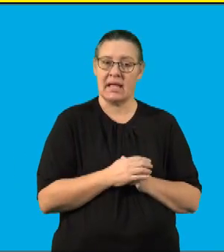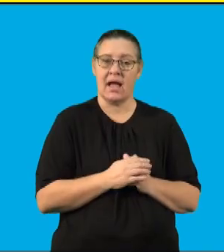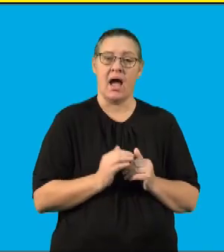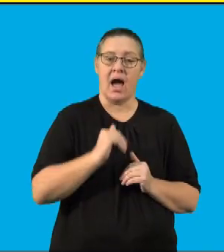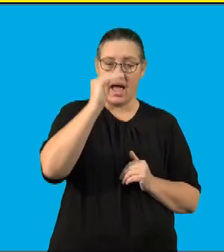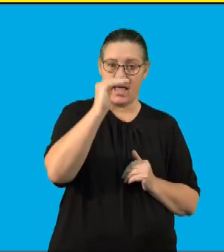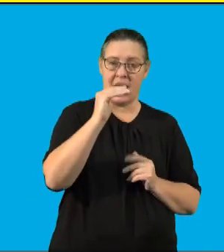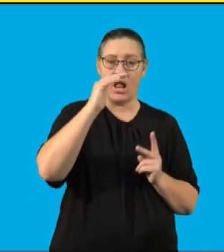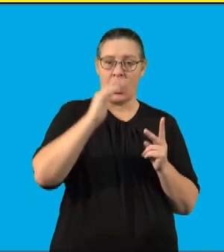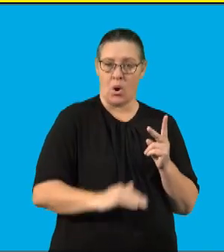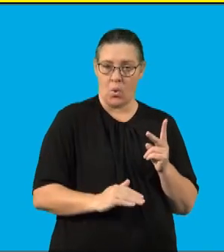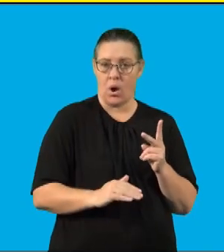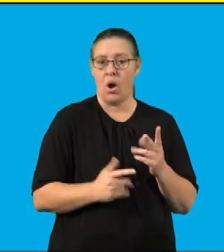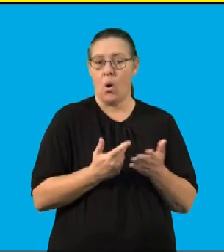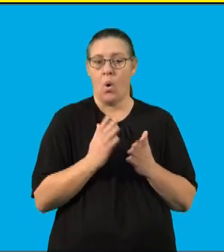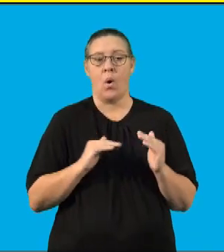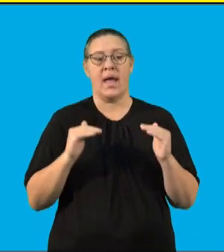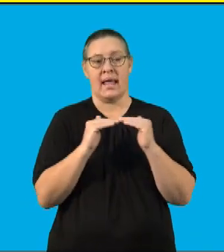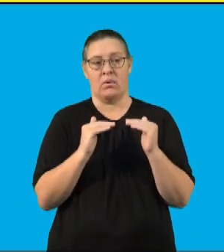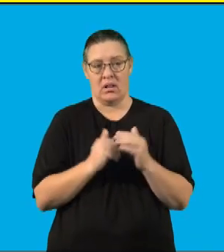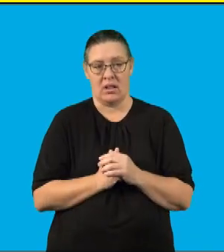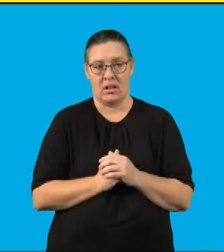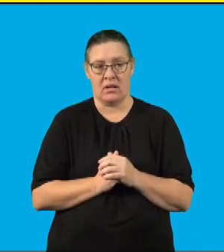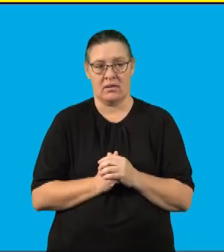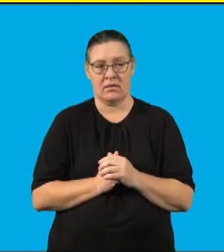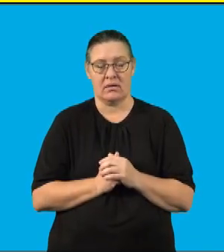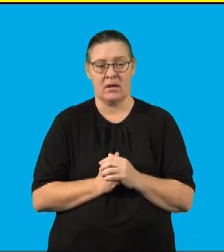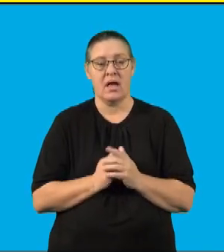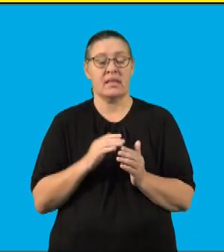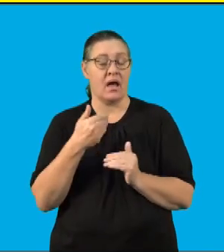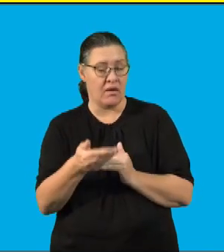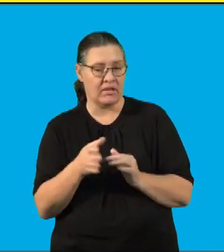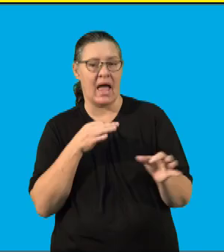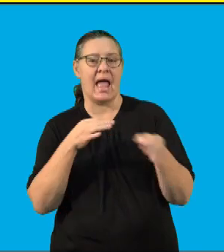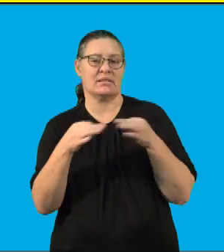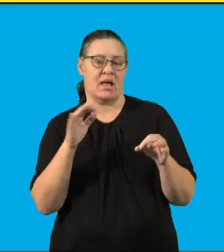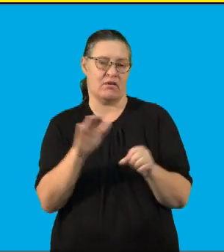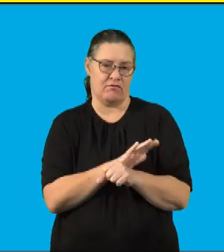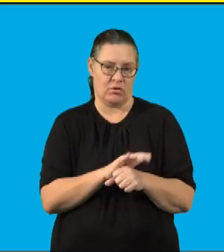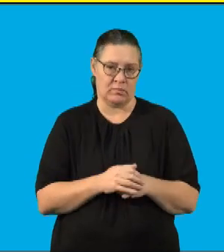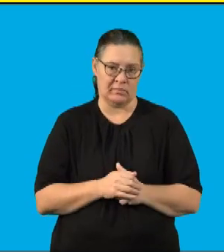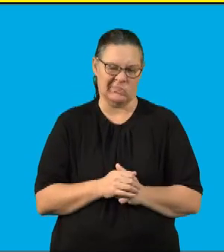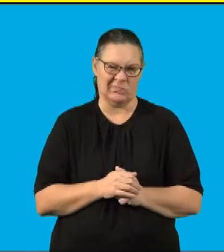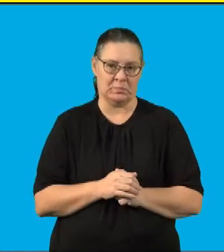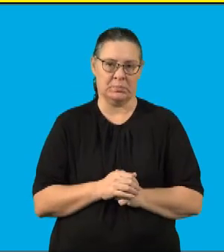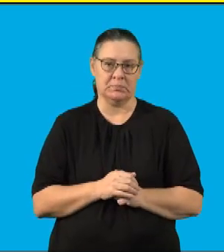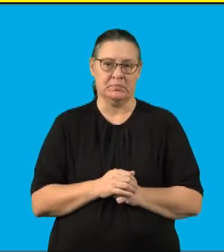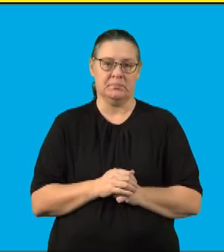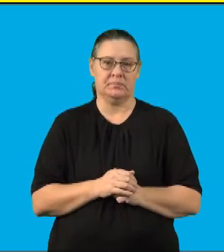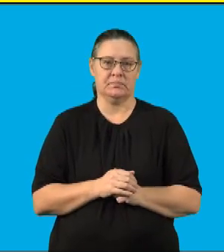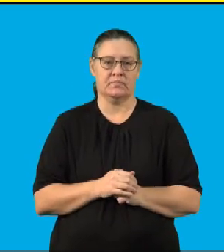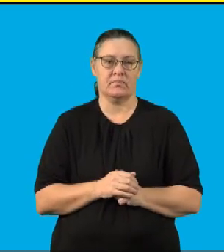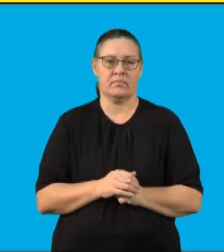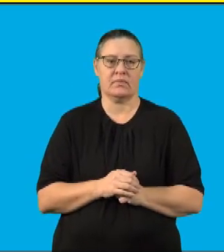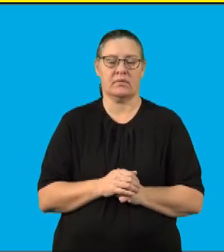write down higher than, lower than, or equal to, and thereafter fully explain our answer.